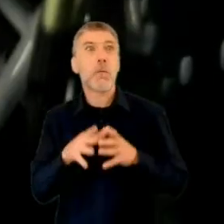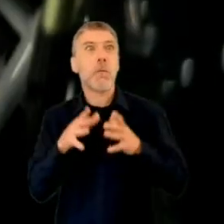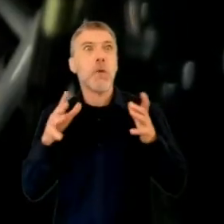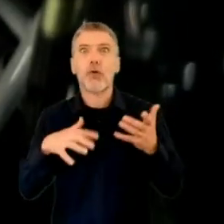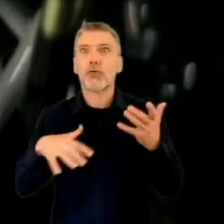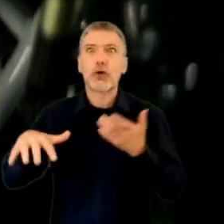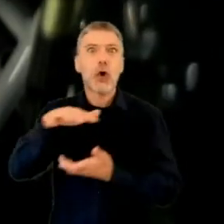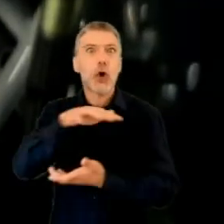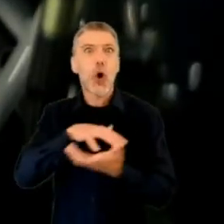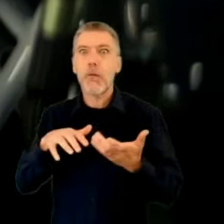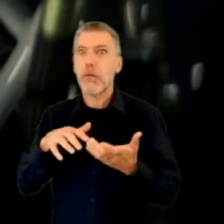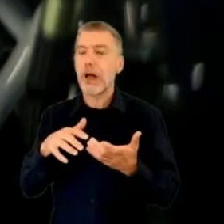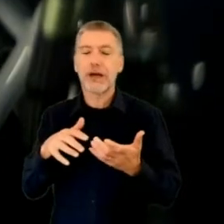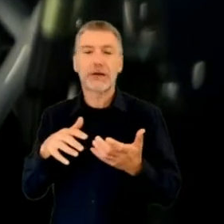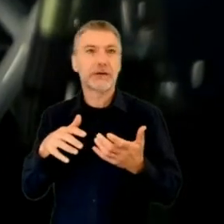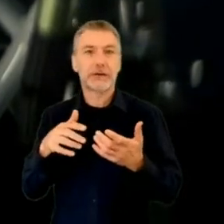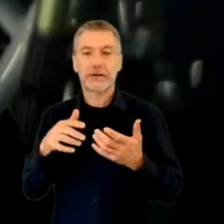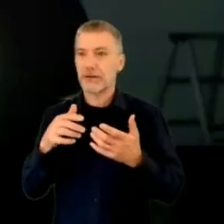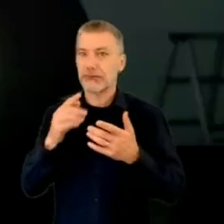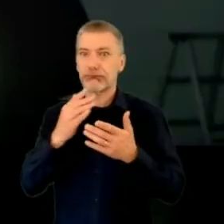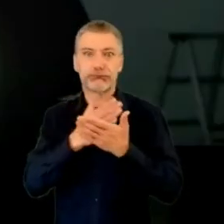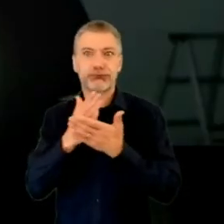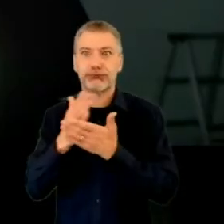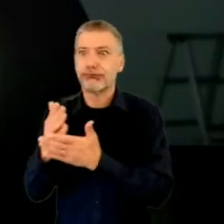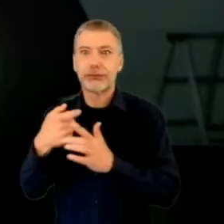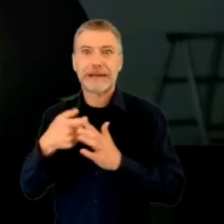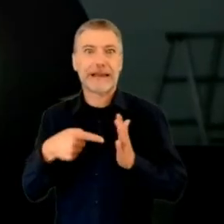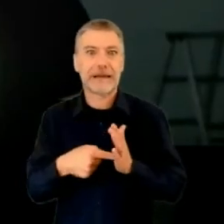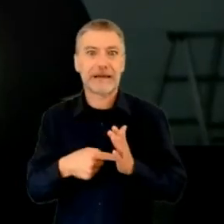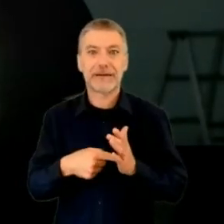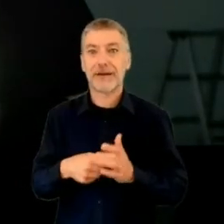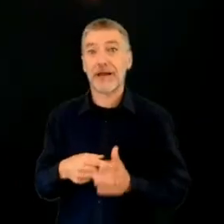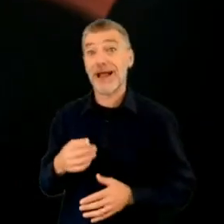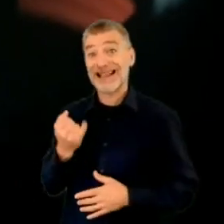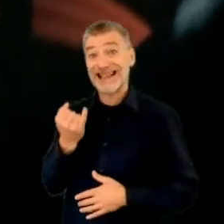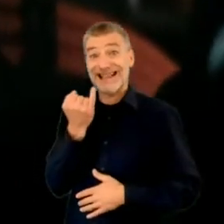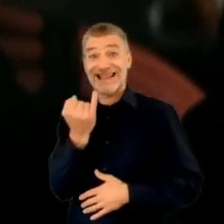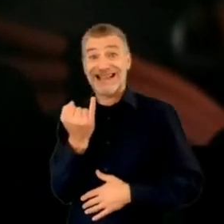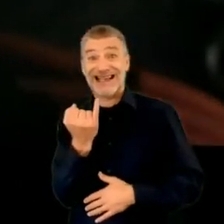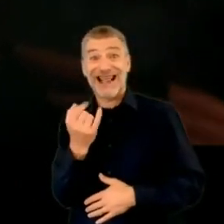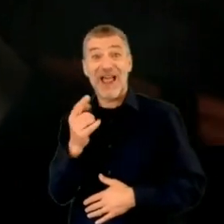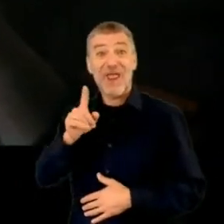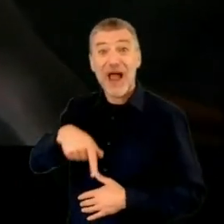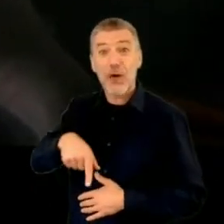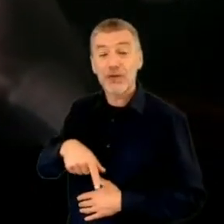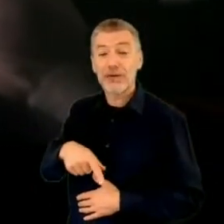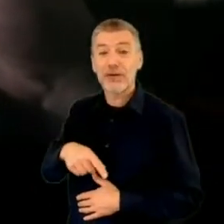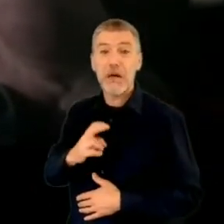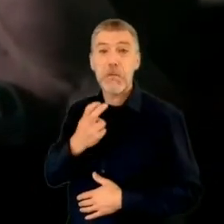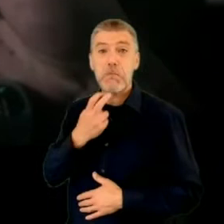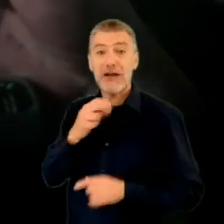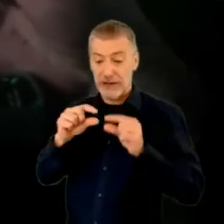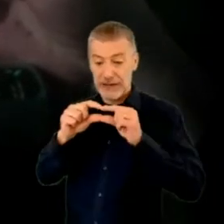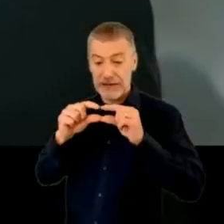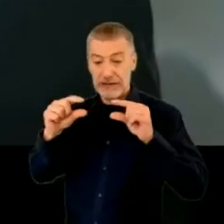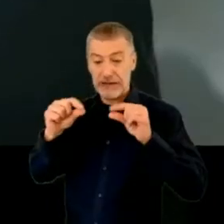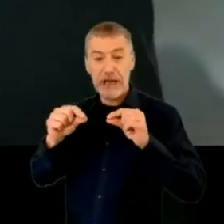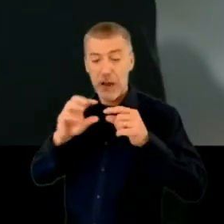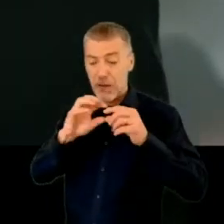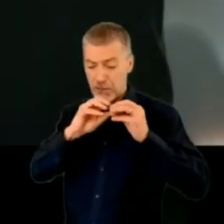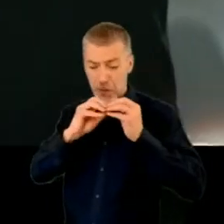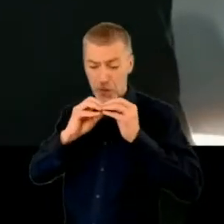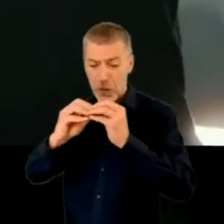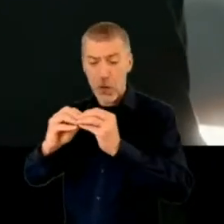that is out there. So we've got 6,000 battery cells all connected together to electric motors to deliver